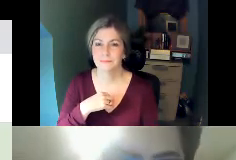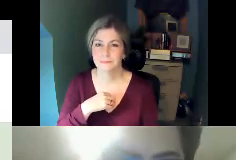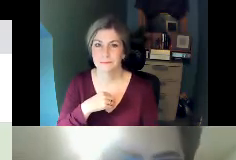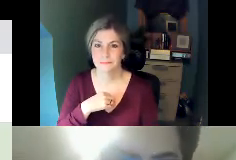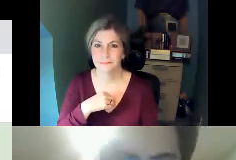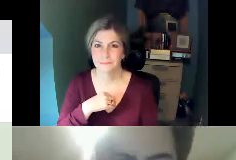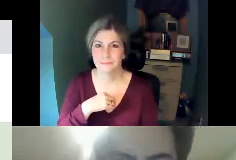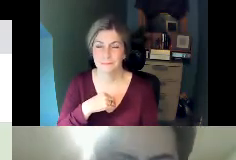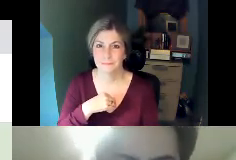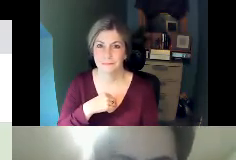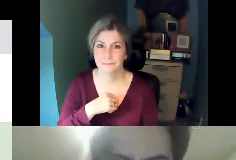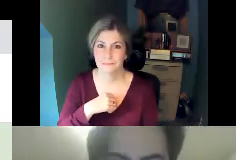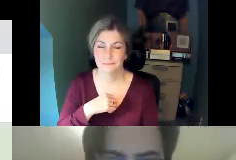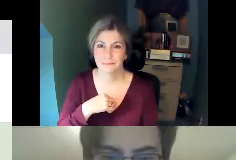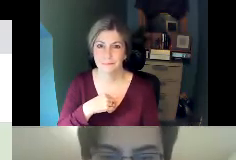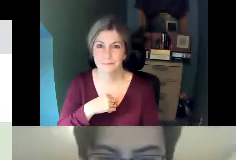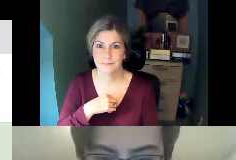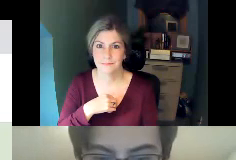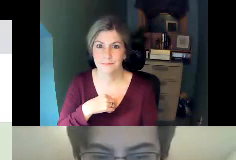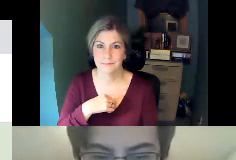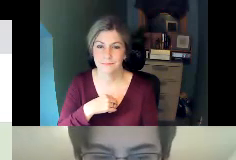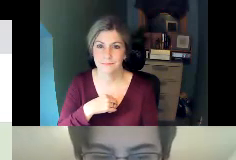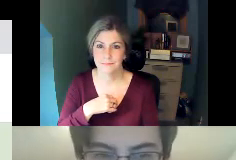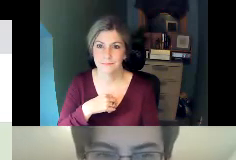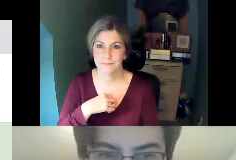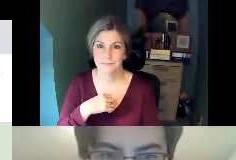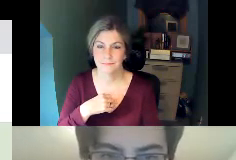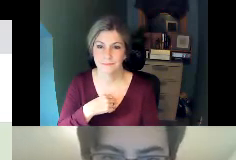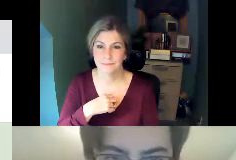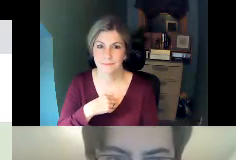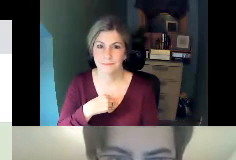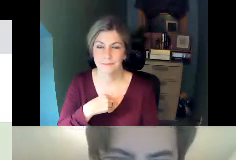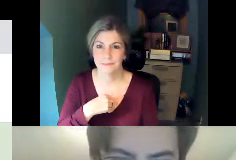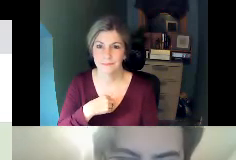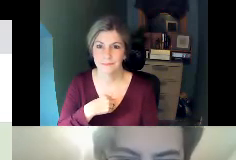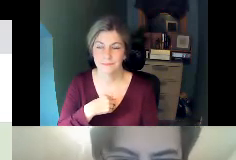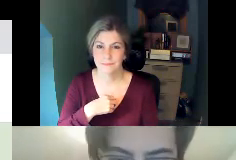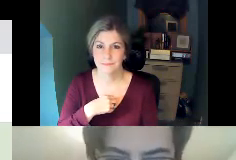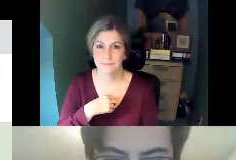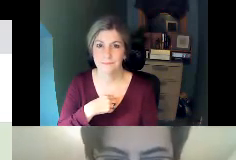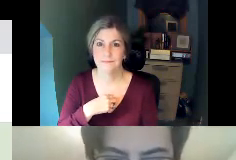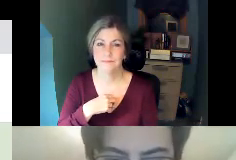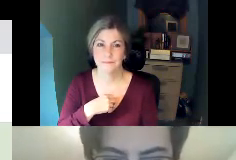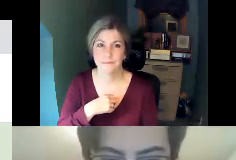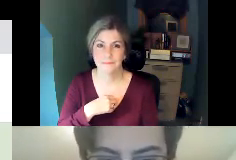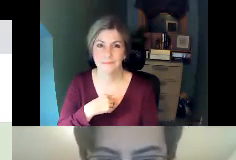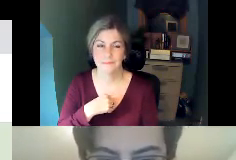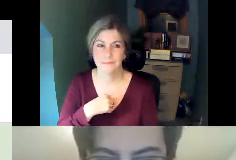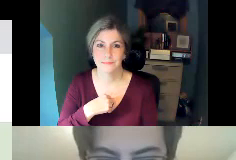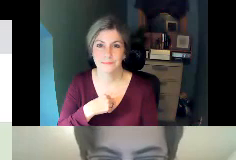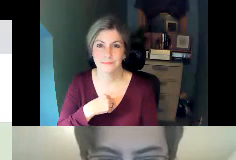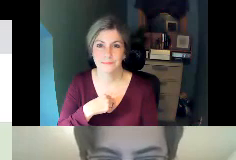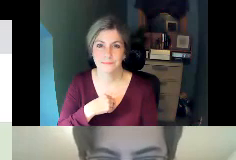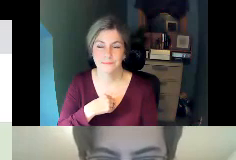your FAFSA initially without the ID by submitting the signature page, you can't import your tax data. So you may have to submit that